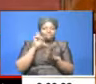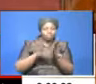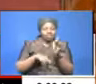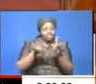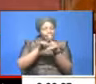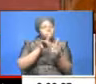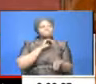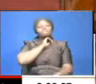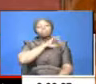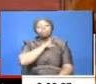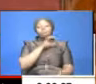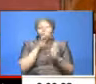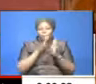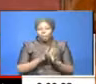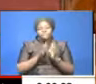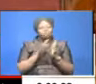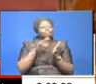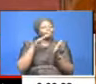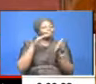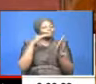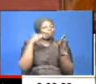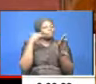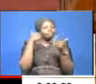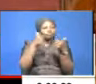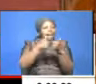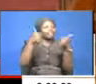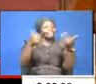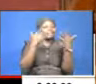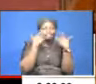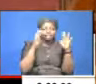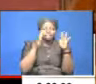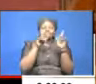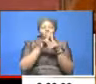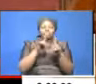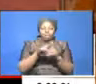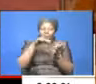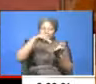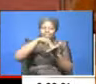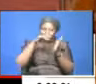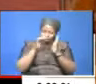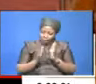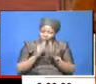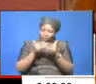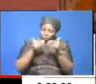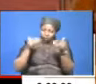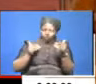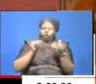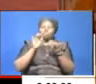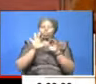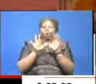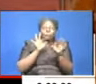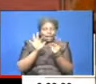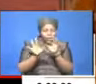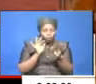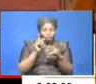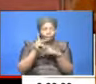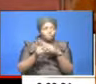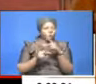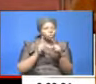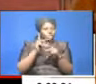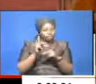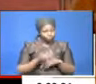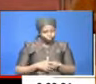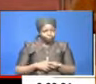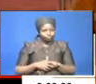complainant was gazetted as an aspirant ahead of the nomination process. On the issue